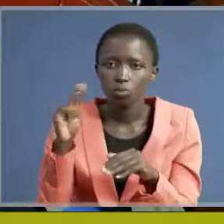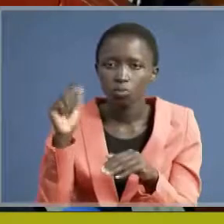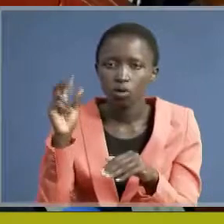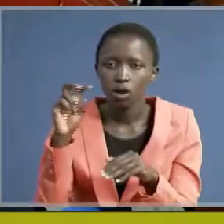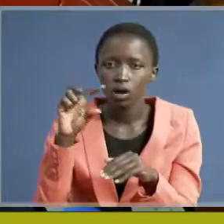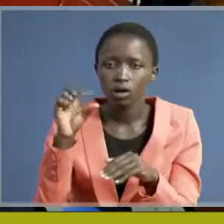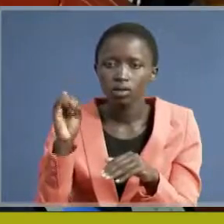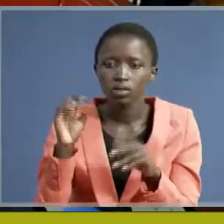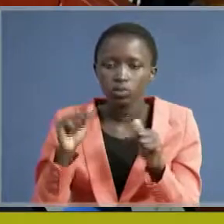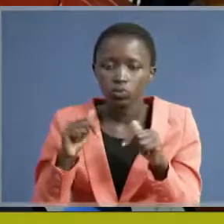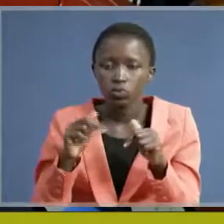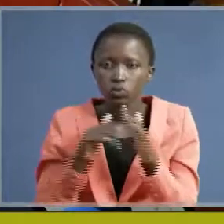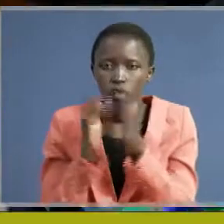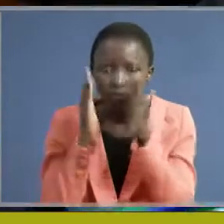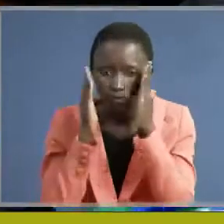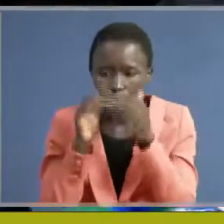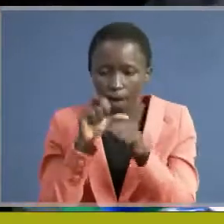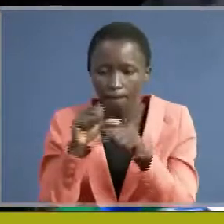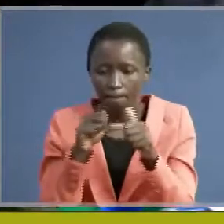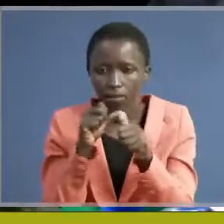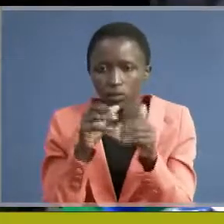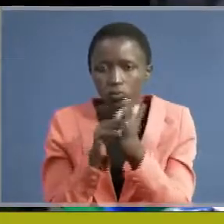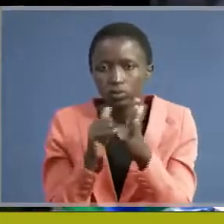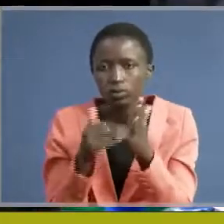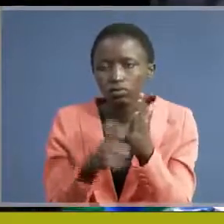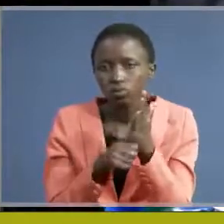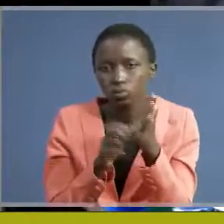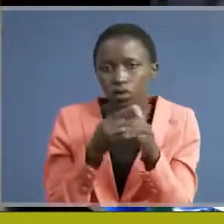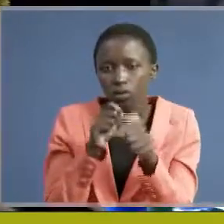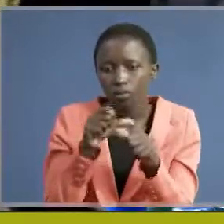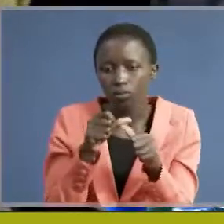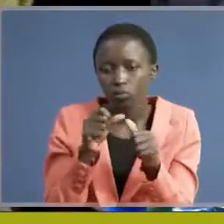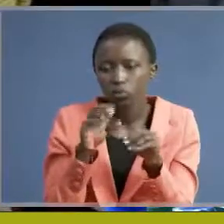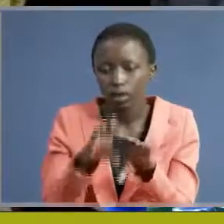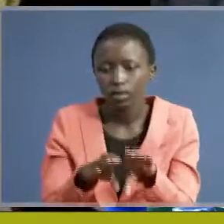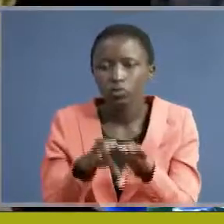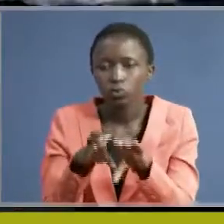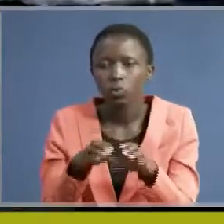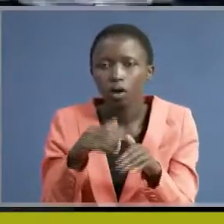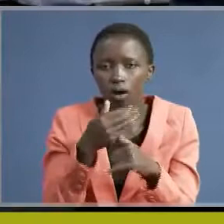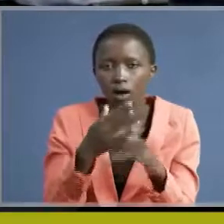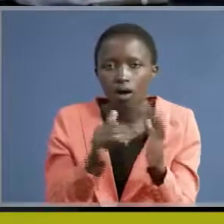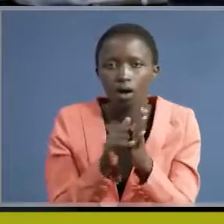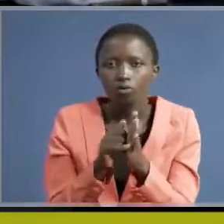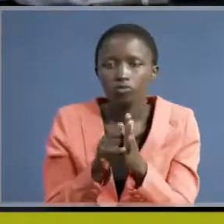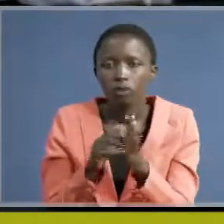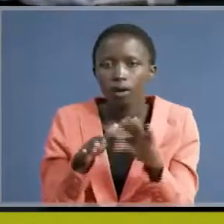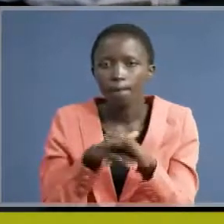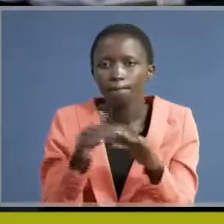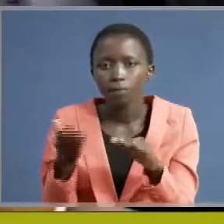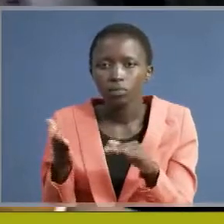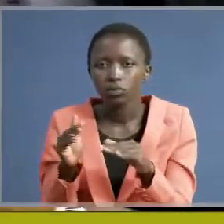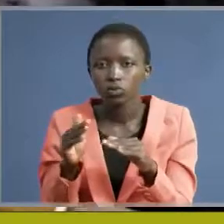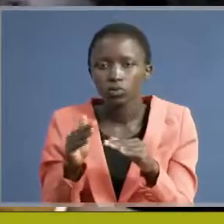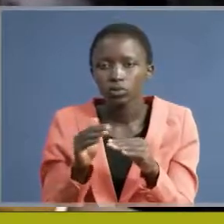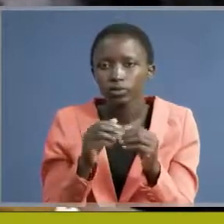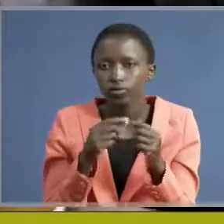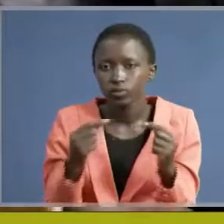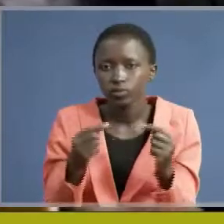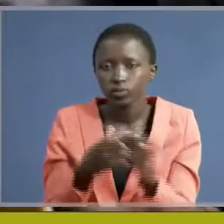leo amemulikwa kuhusiana na swala hilo na kamati ya bunge kuhusiana na kilimo baada ya wabunge kupingana na uamuzi huo.